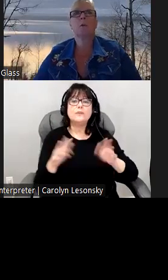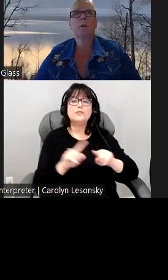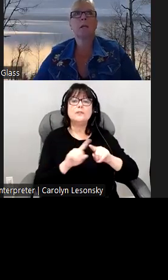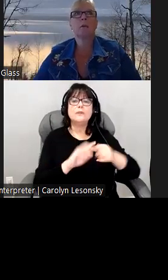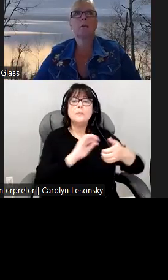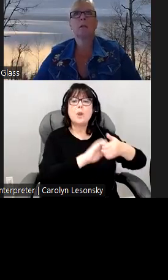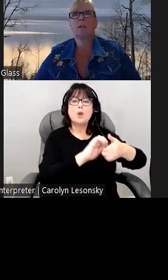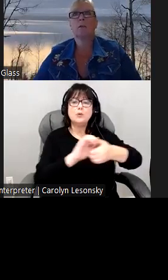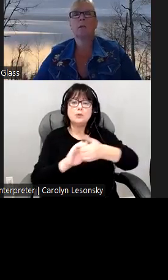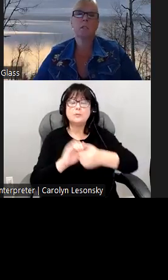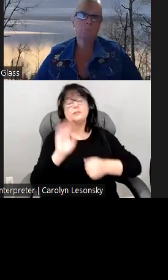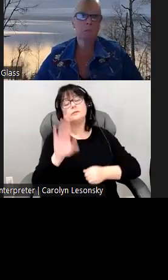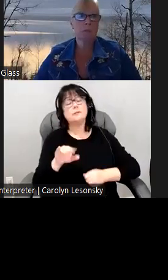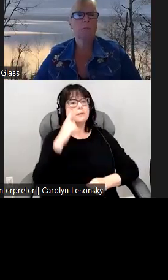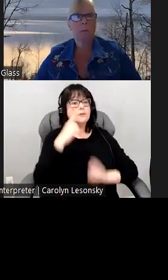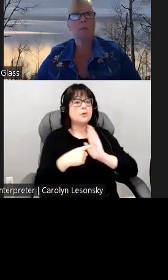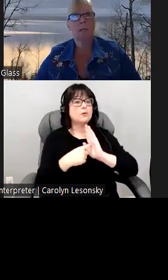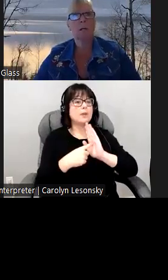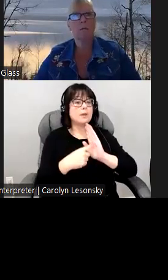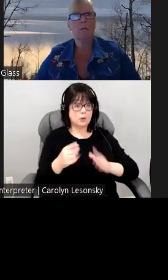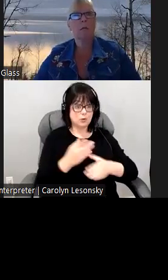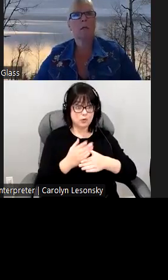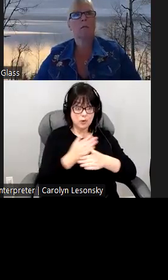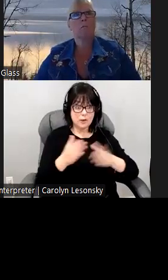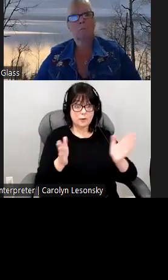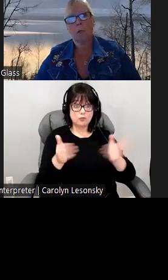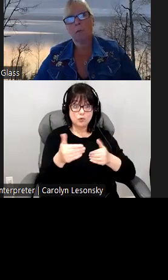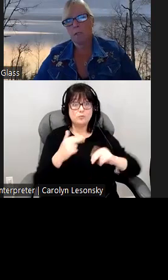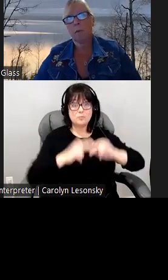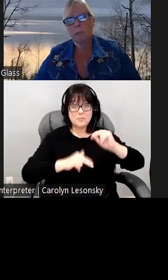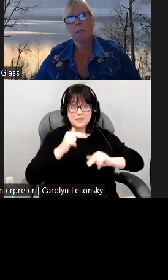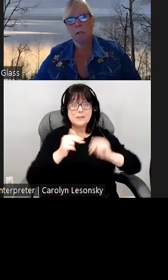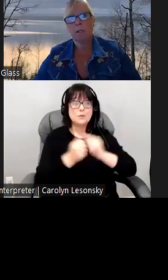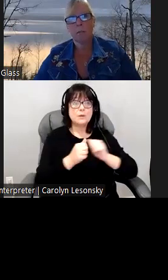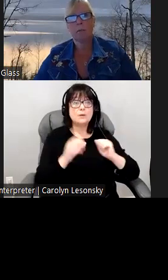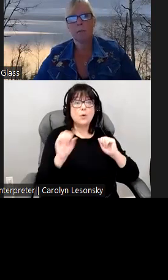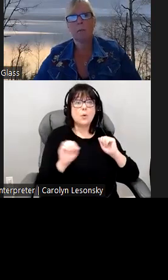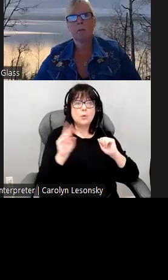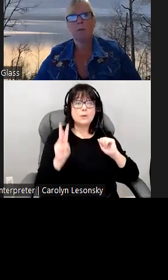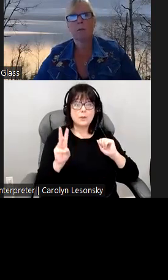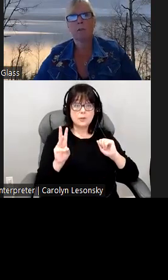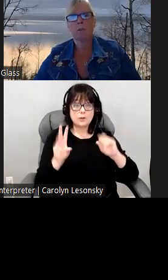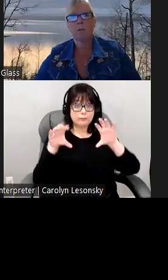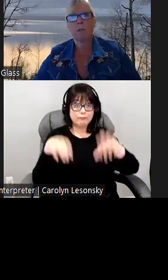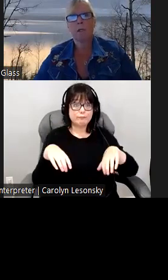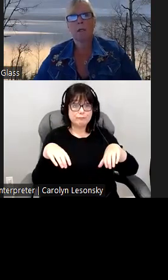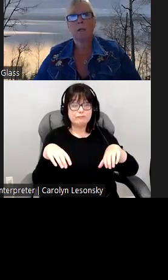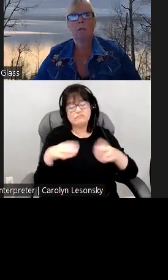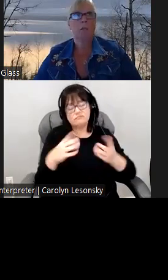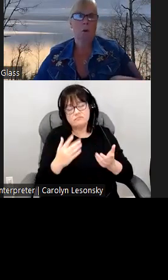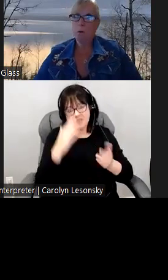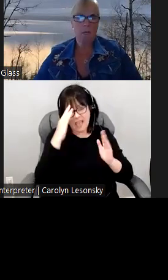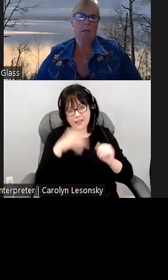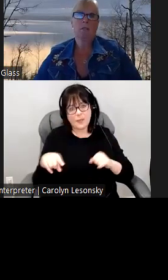you're co-located with Ontario Works, you probably expect to have a reasonably large number of OW referrals.